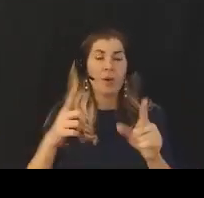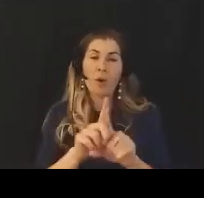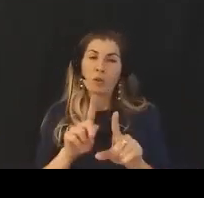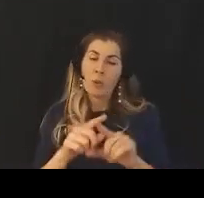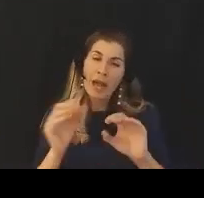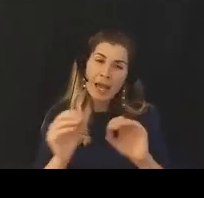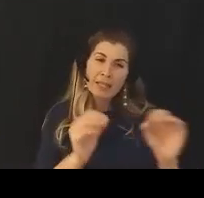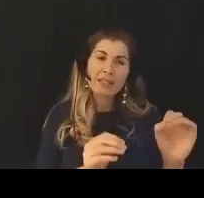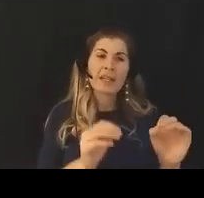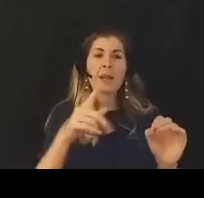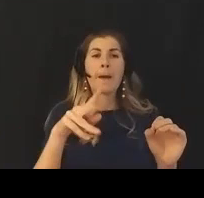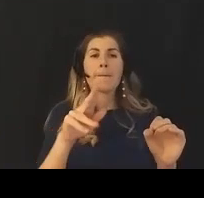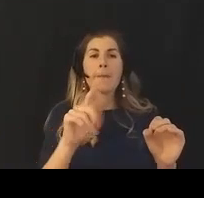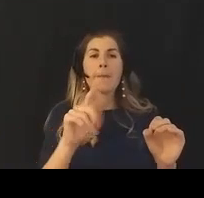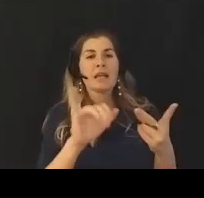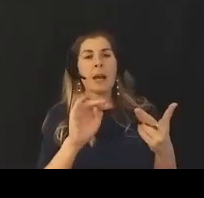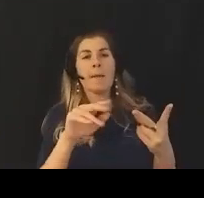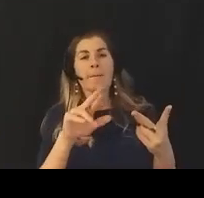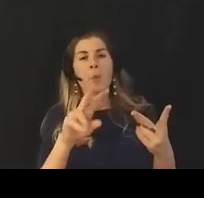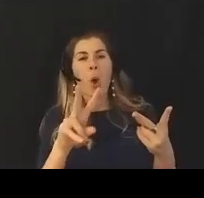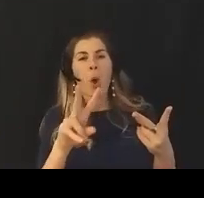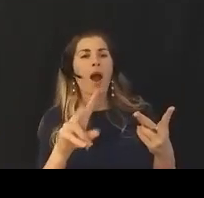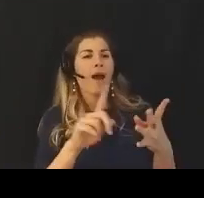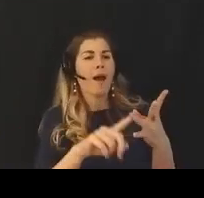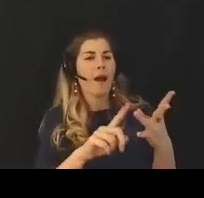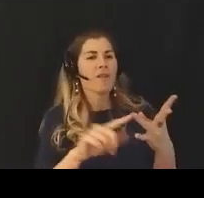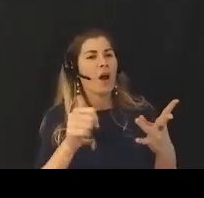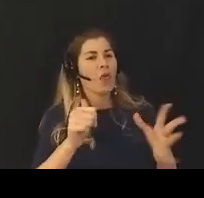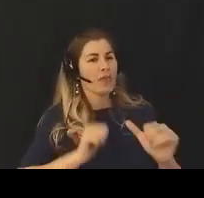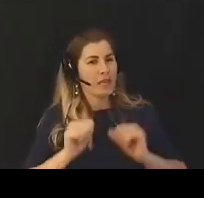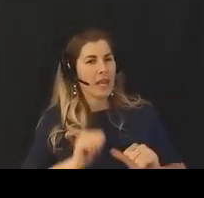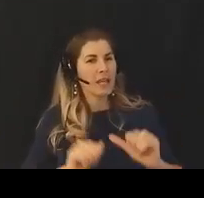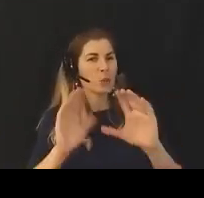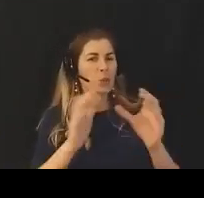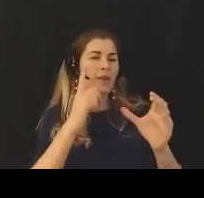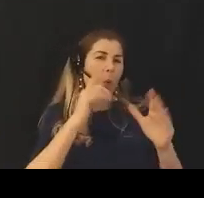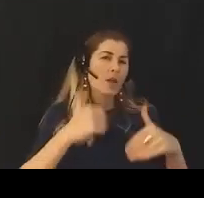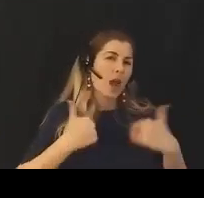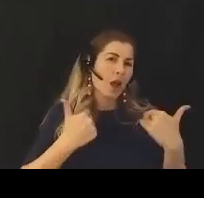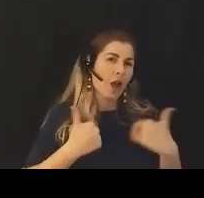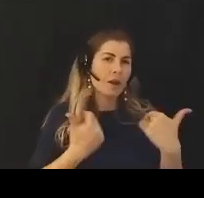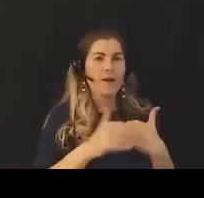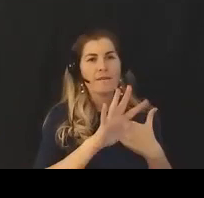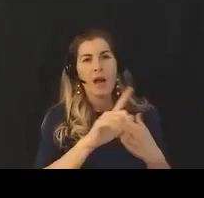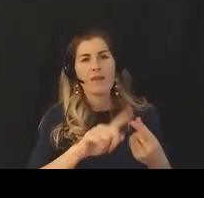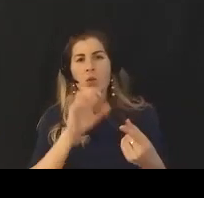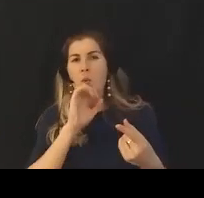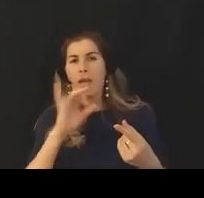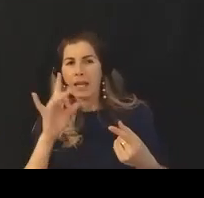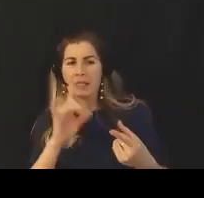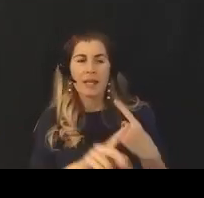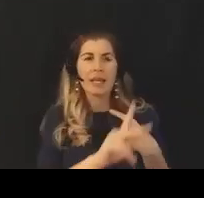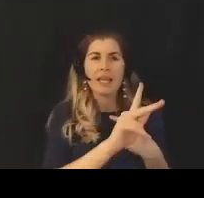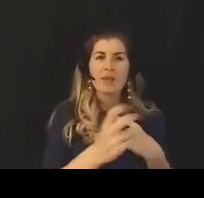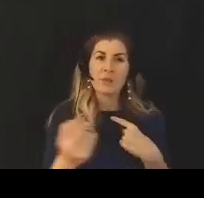puppetry, various acting and theater-based workshops to youth ages 5 to 18, K through 12.